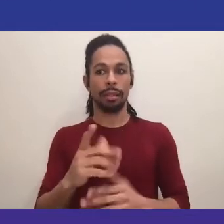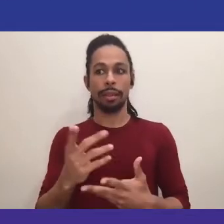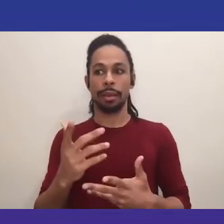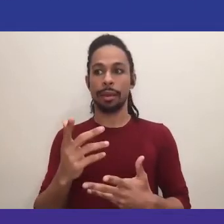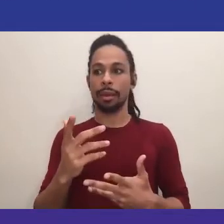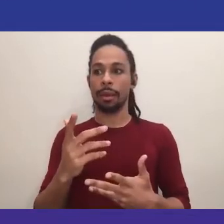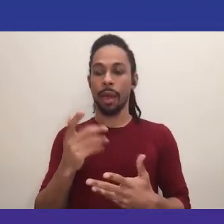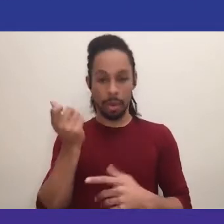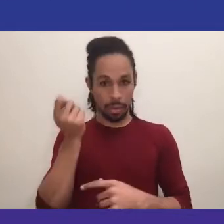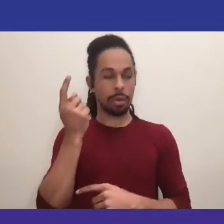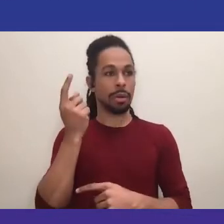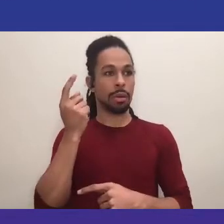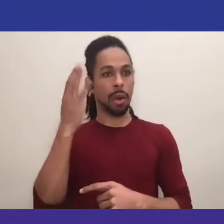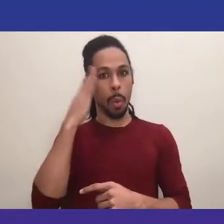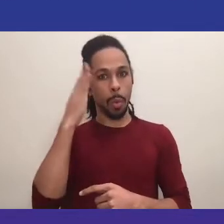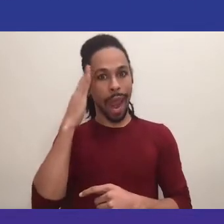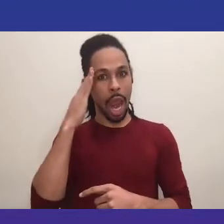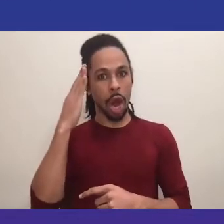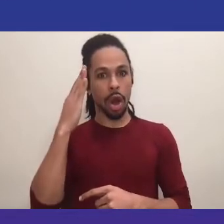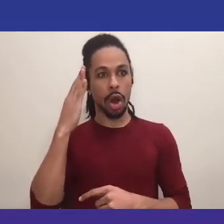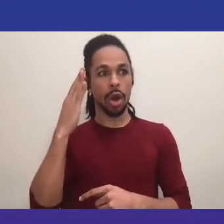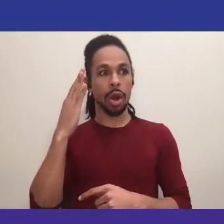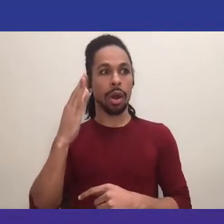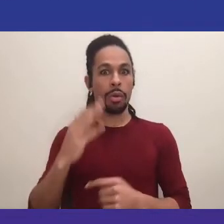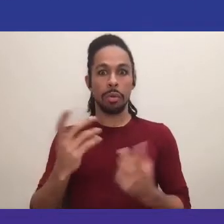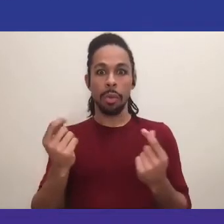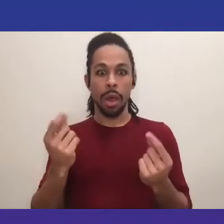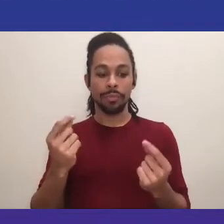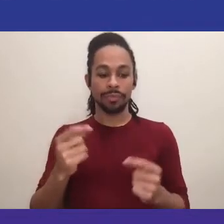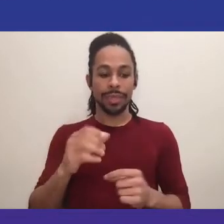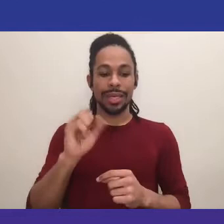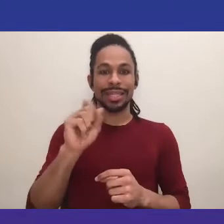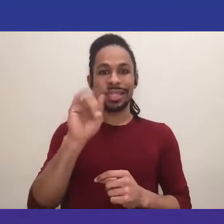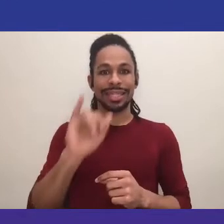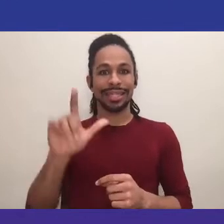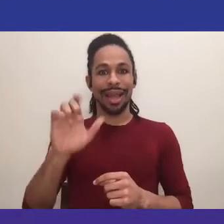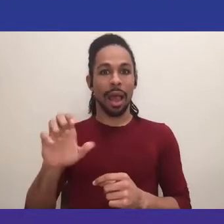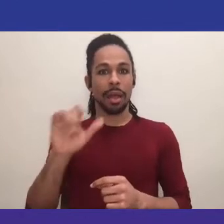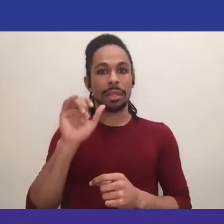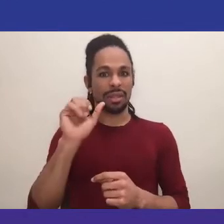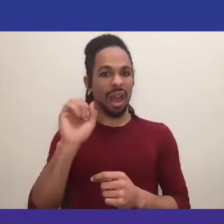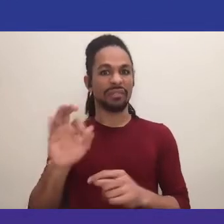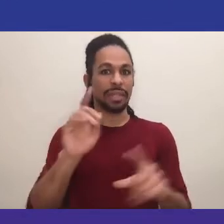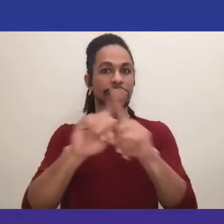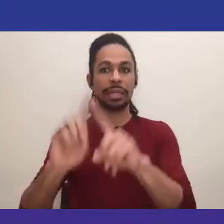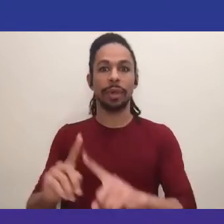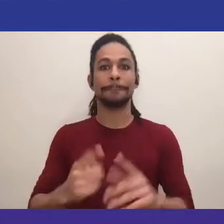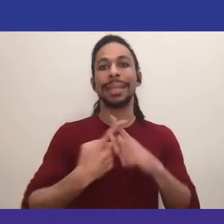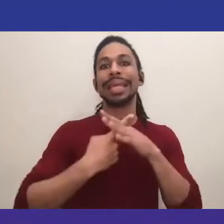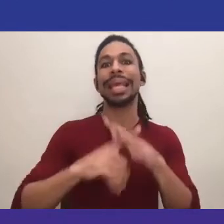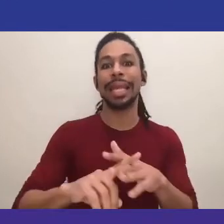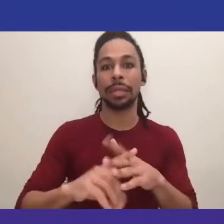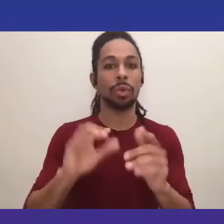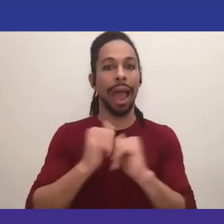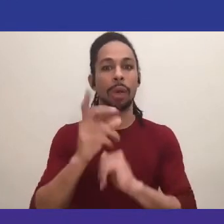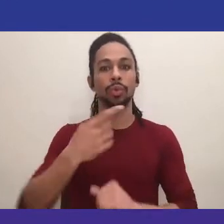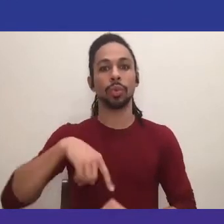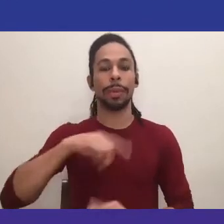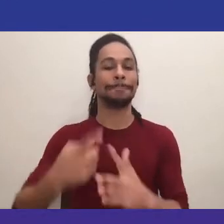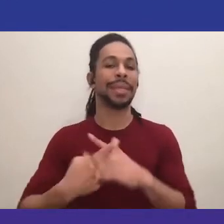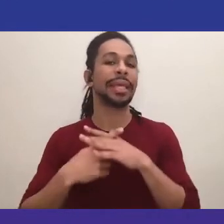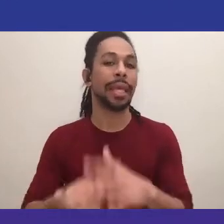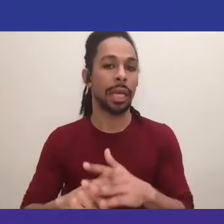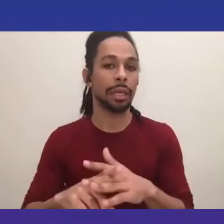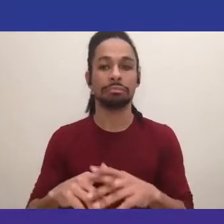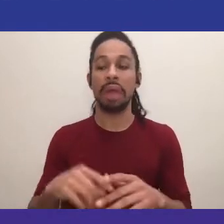year is like styles of beginning. Like, how do we begin? And it could be kind of anything,